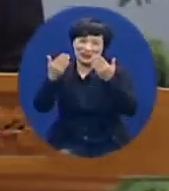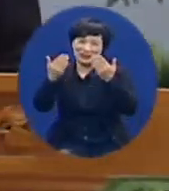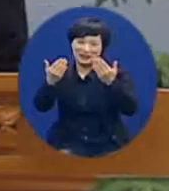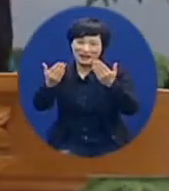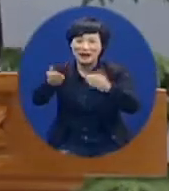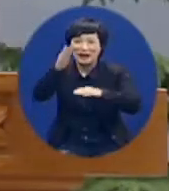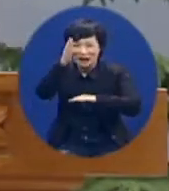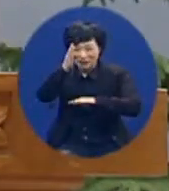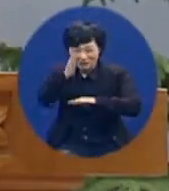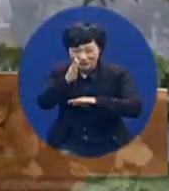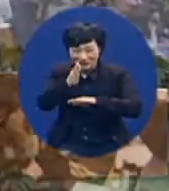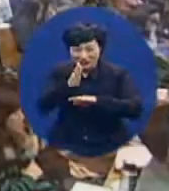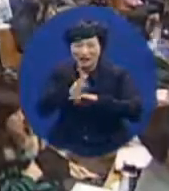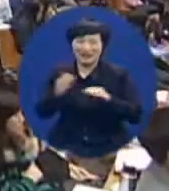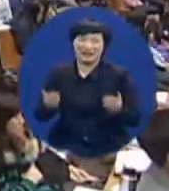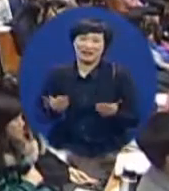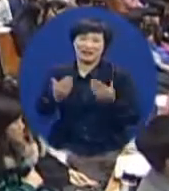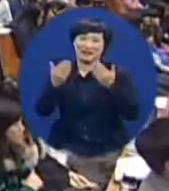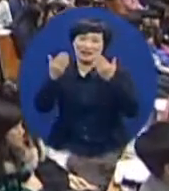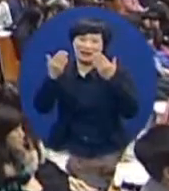much.